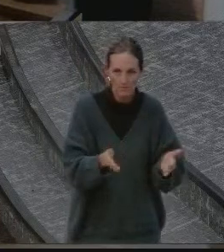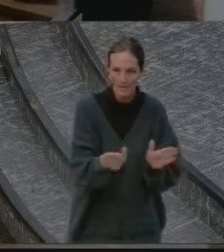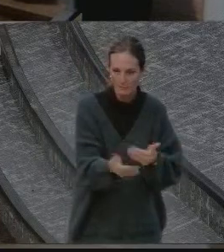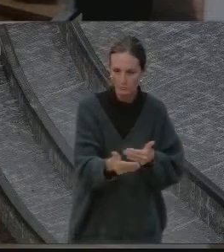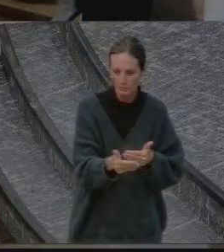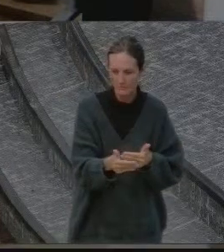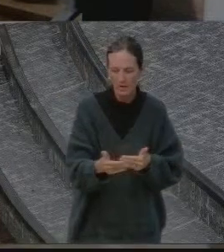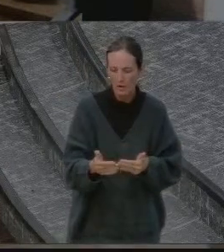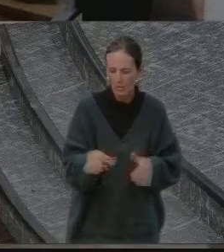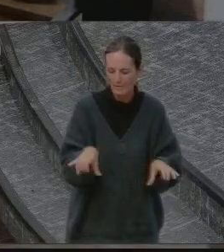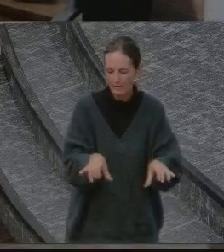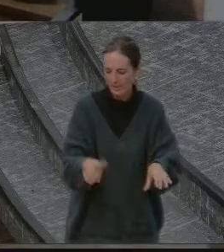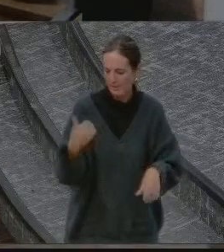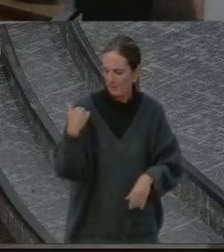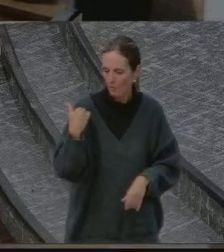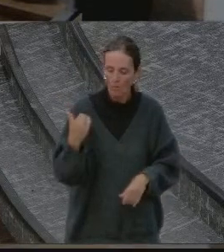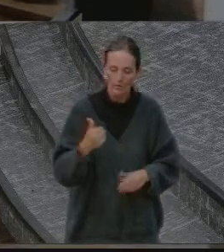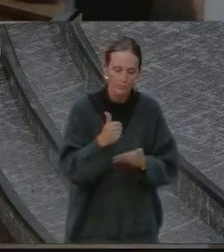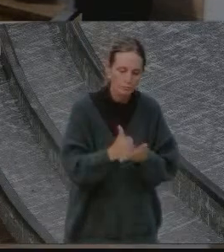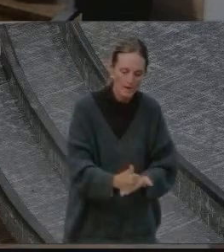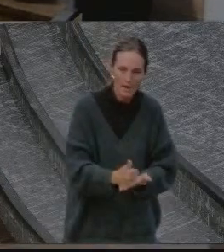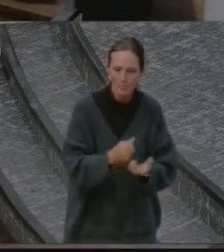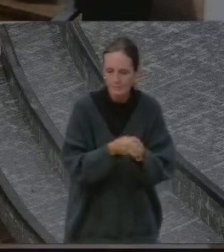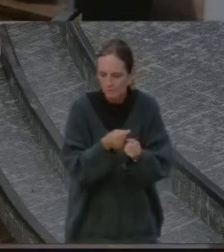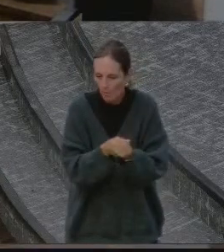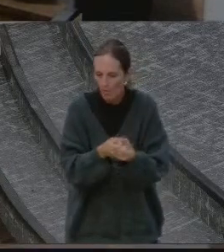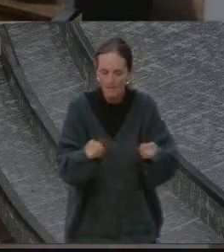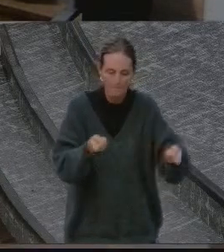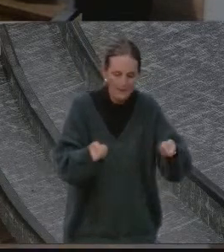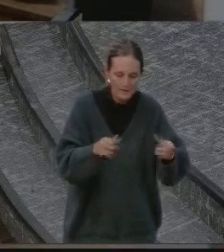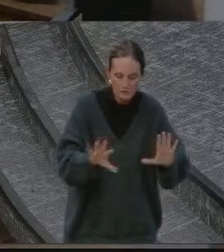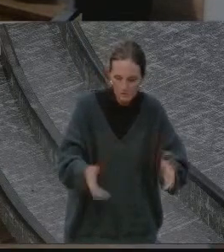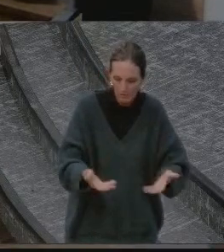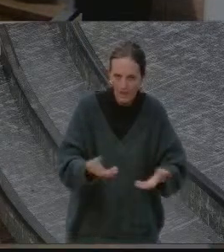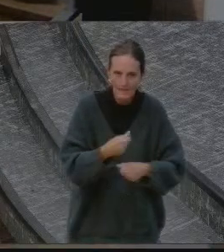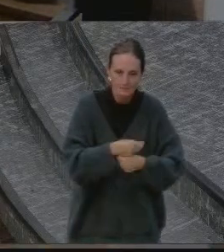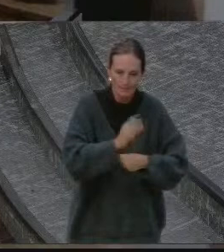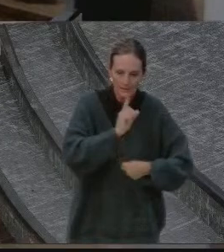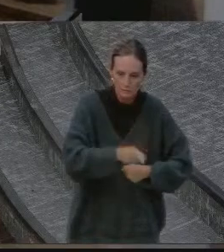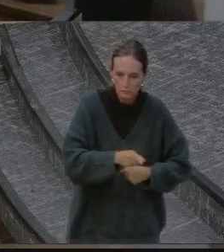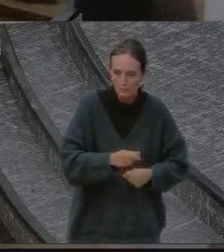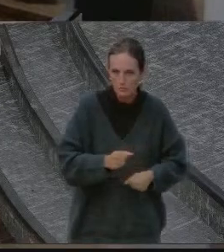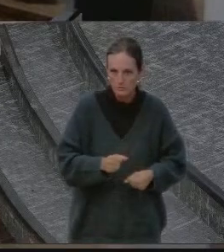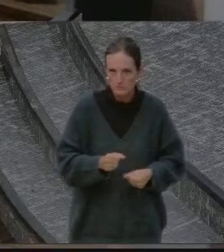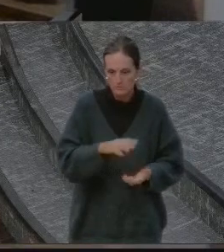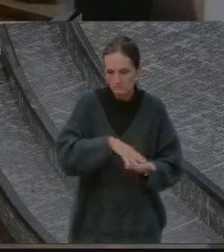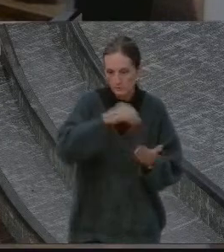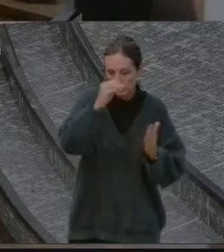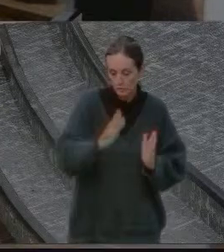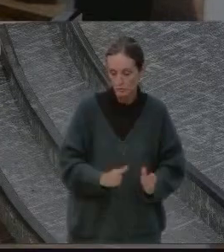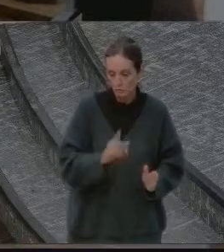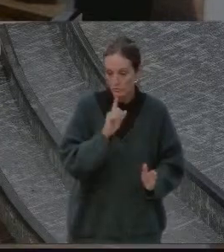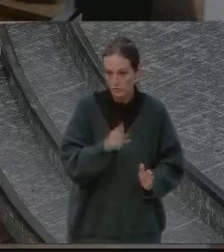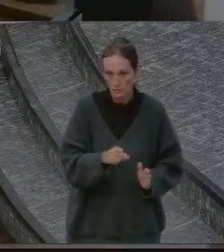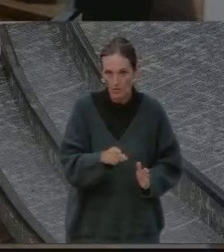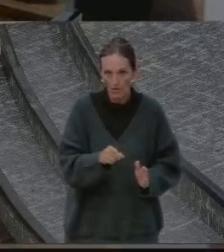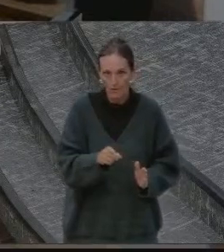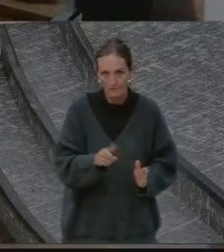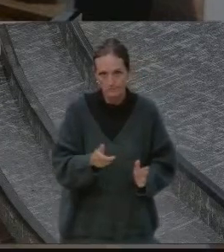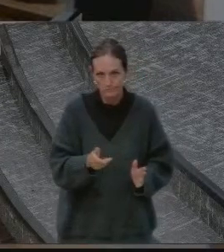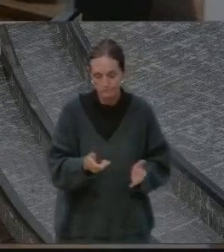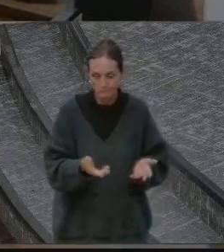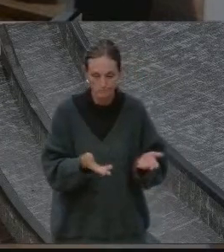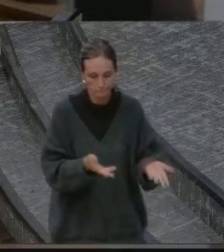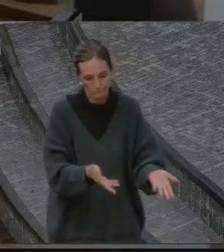help support, manage the class, make sure that the students are attended to in person as